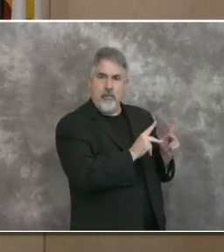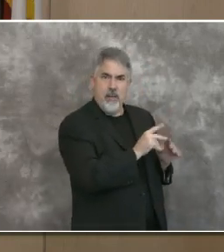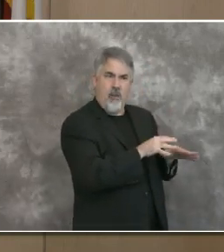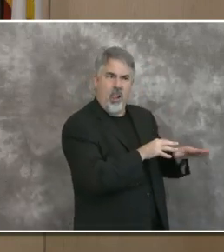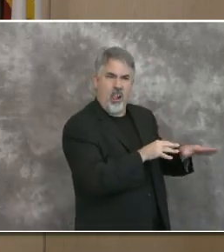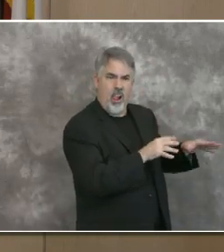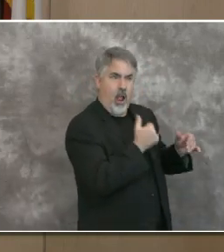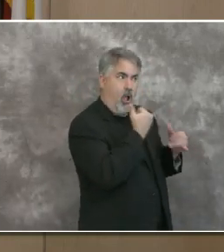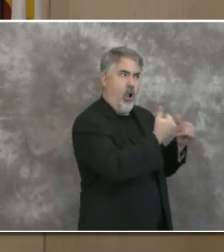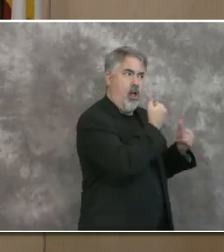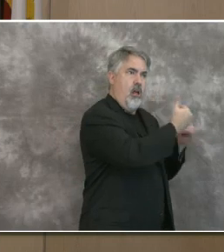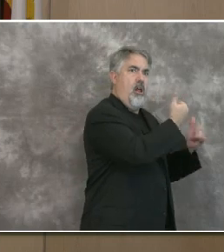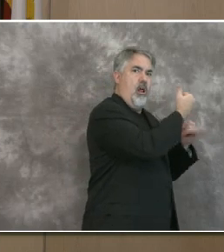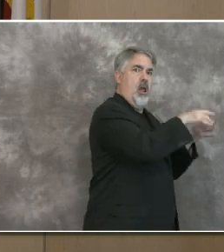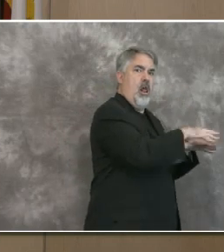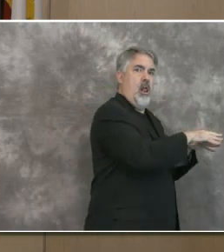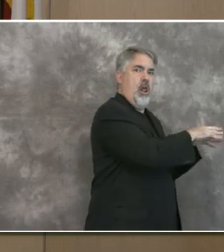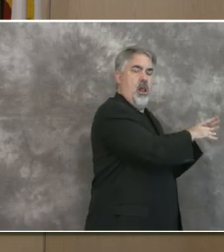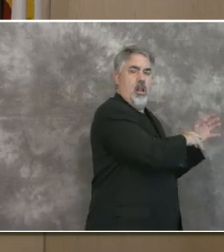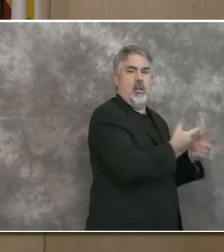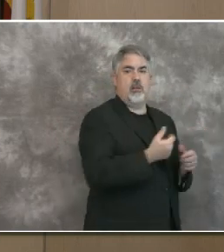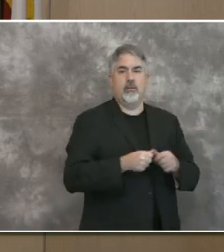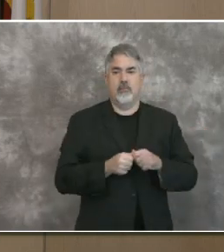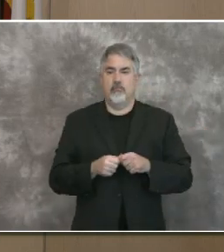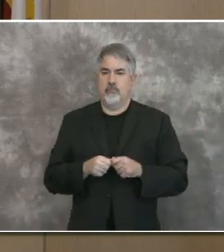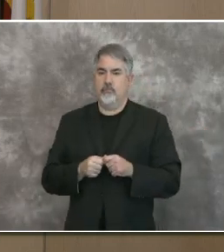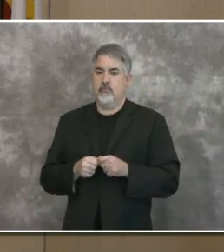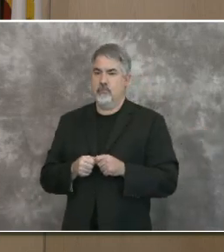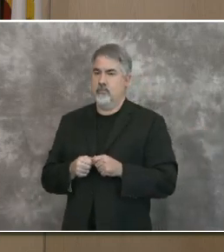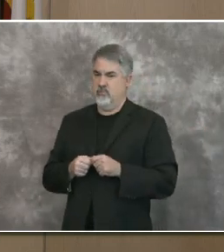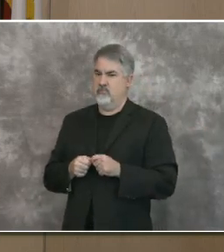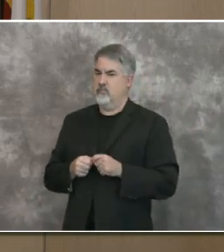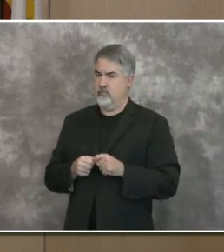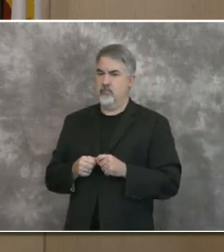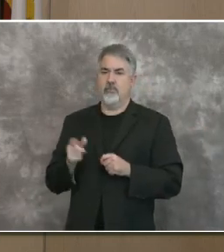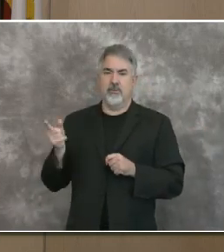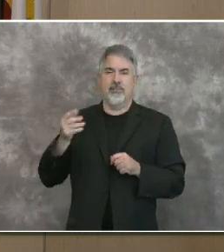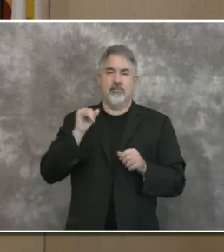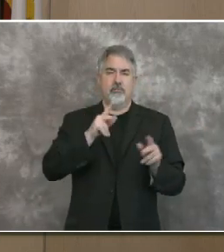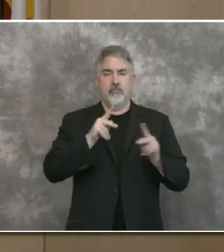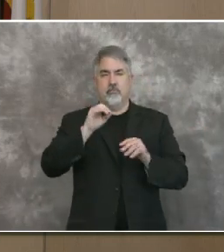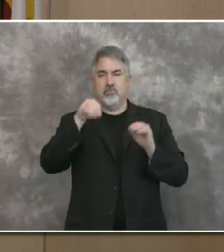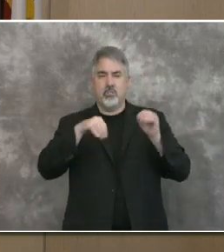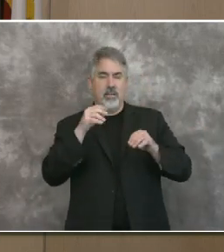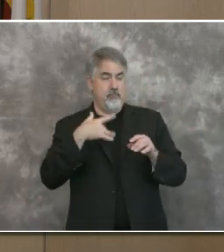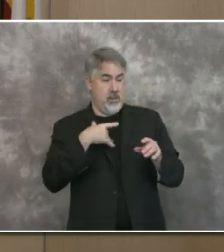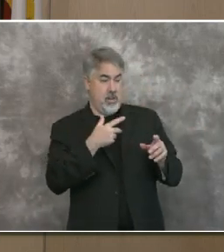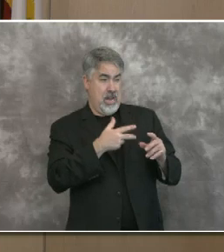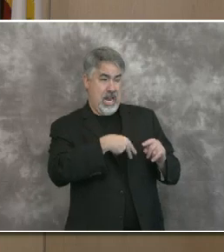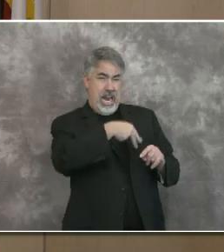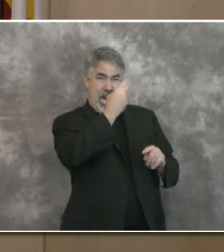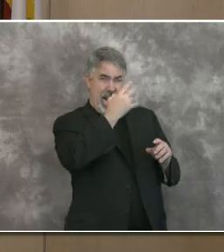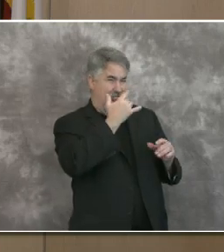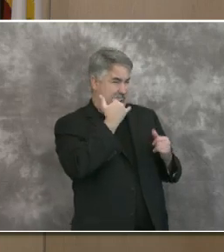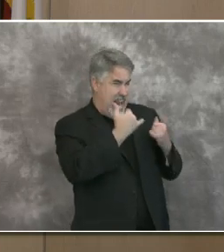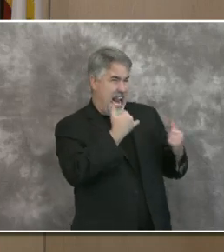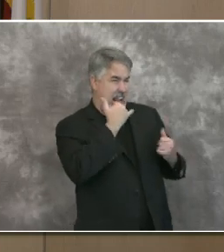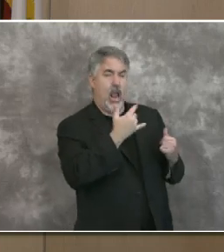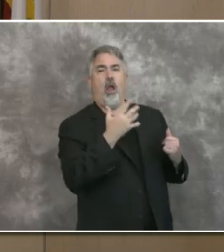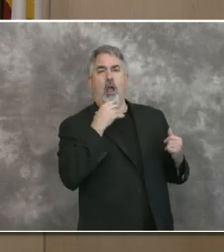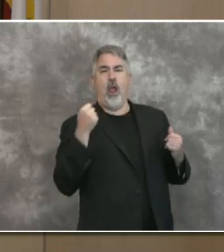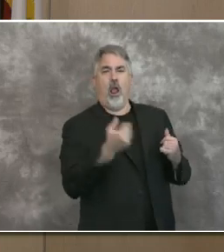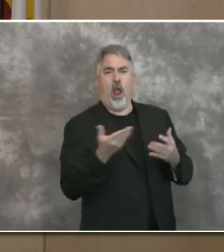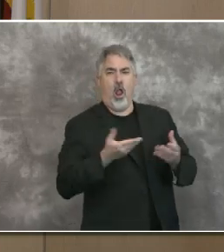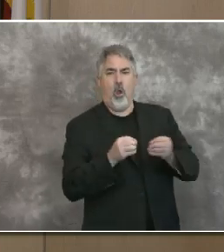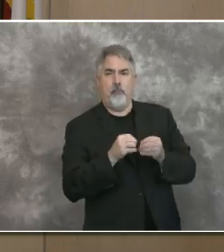have 170 individuals that are already on board as case investigators, and they